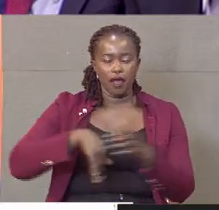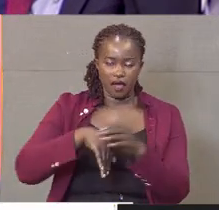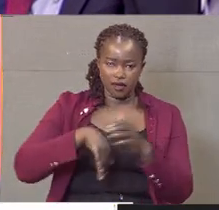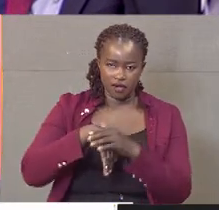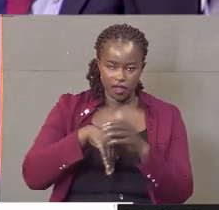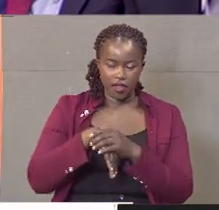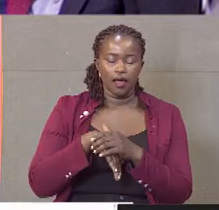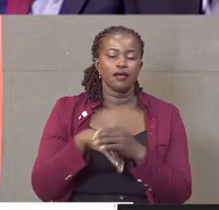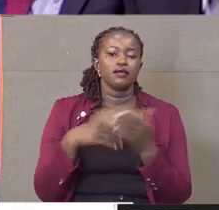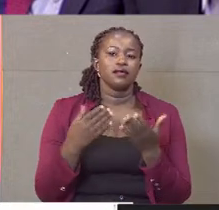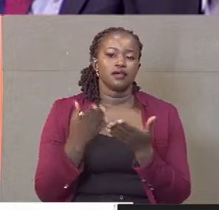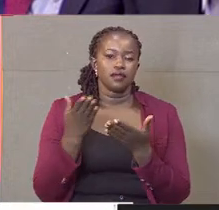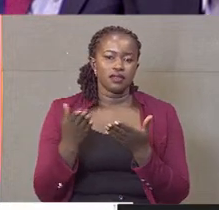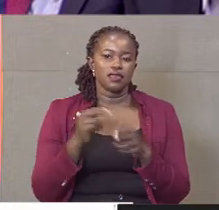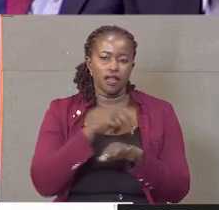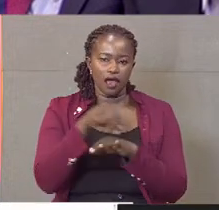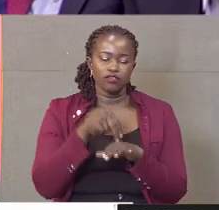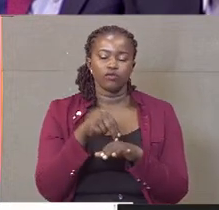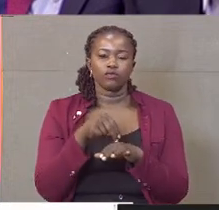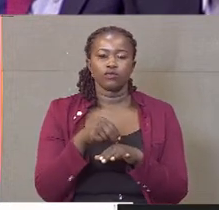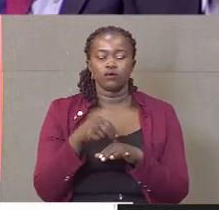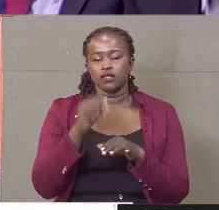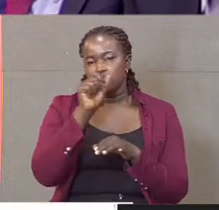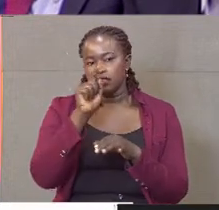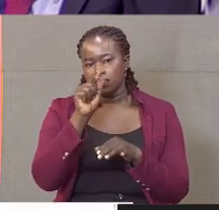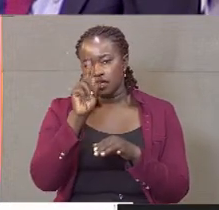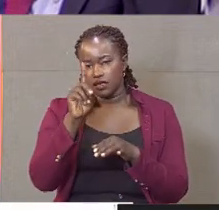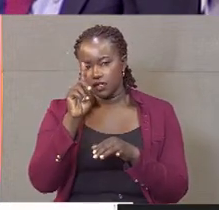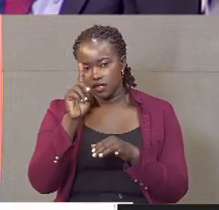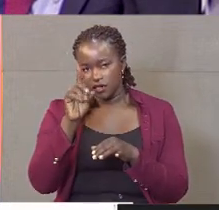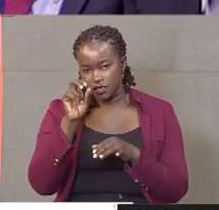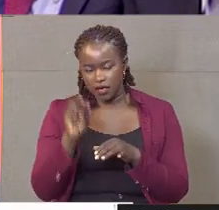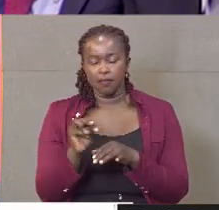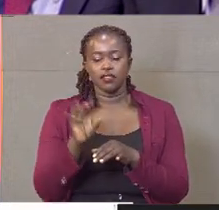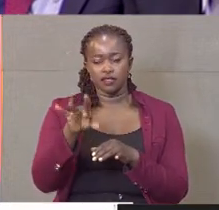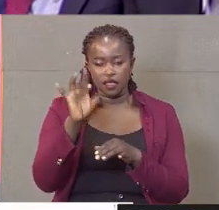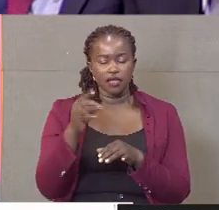Stadium Limited is selected for payment.